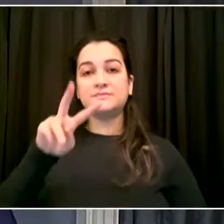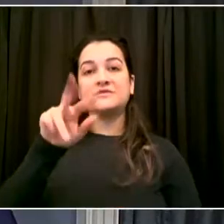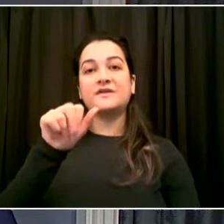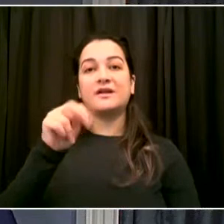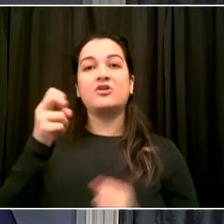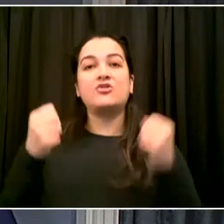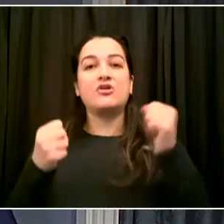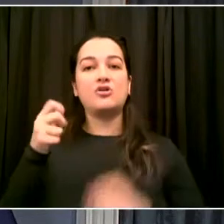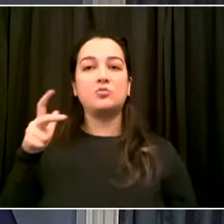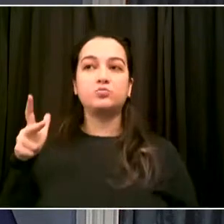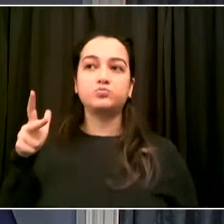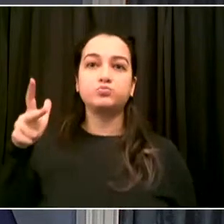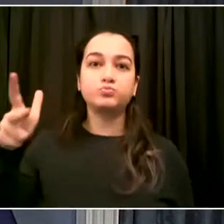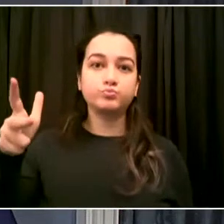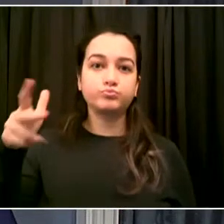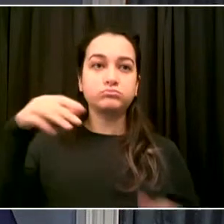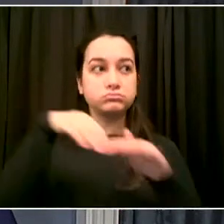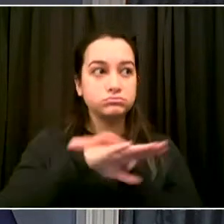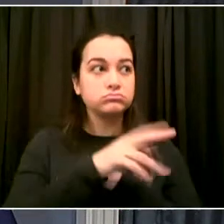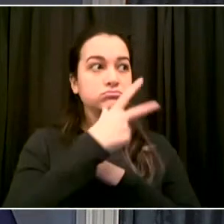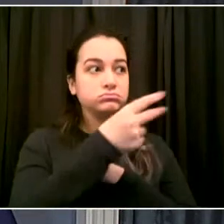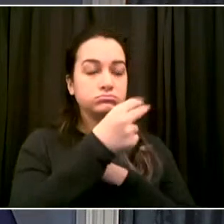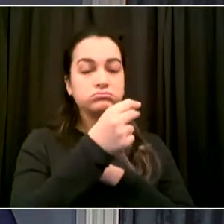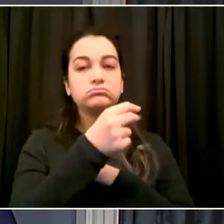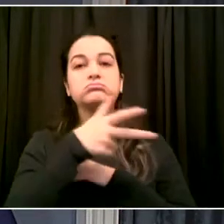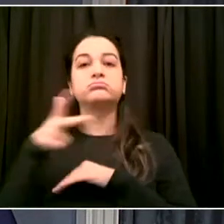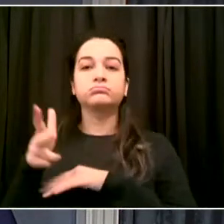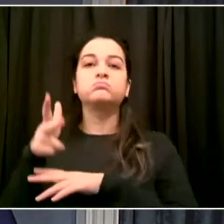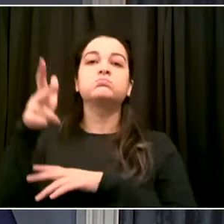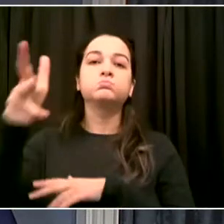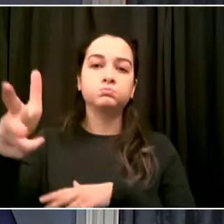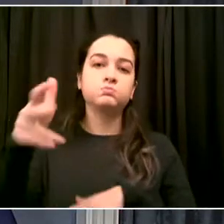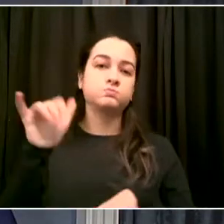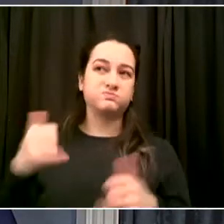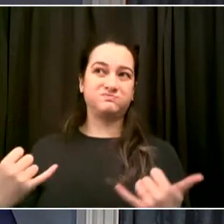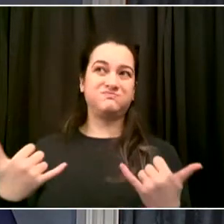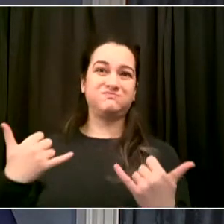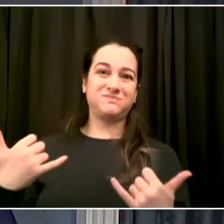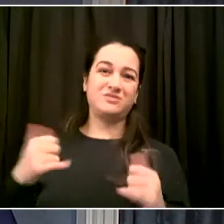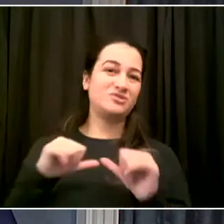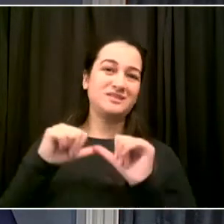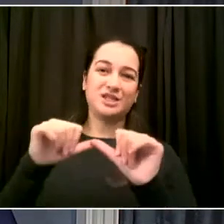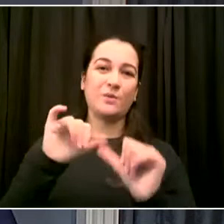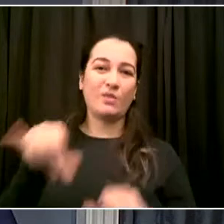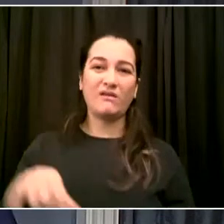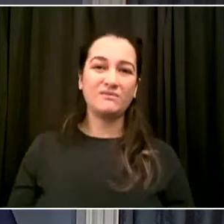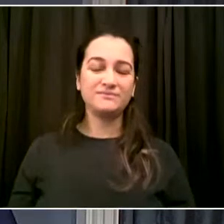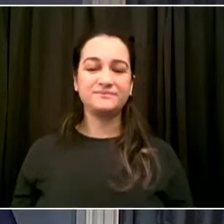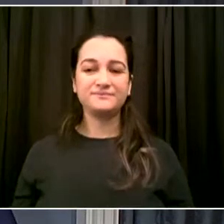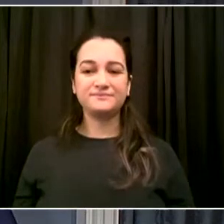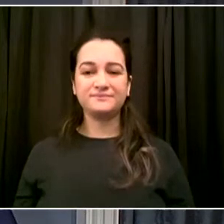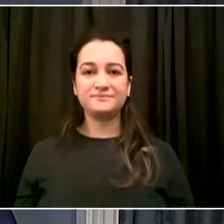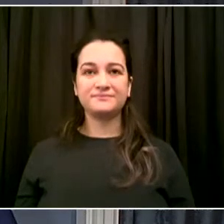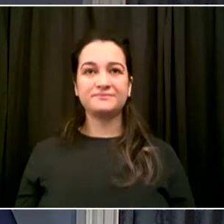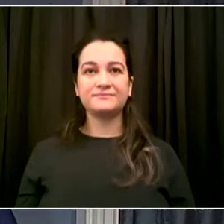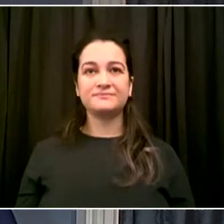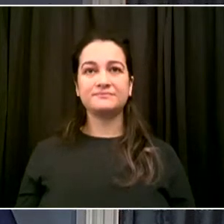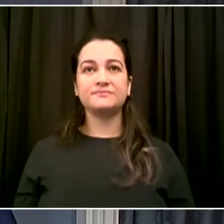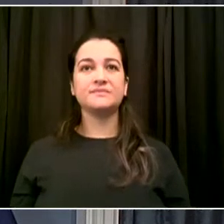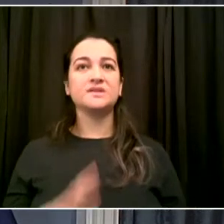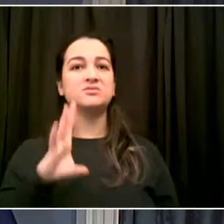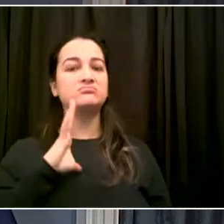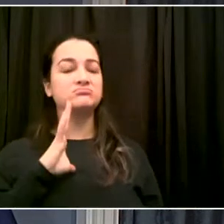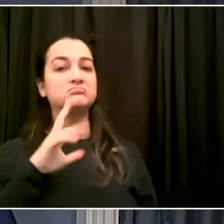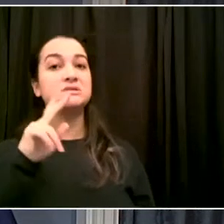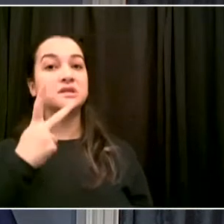ahead, Sydney. Okay, thank you for that answer. On pivoting to the crisis of